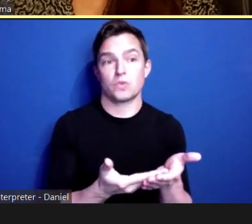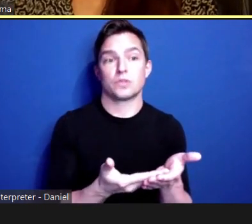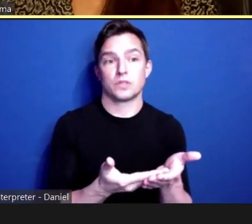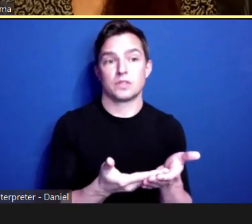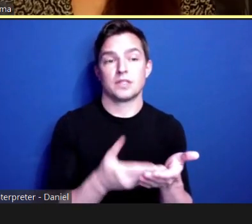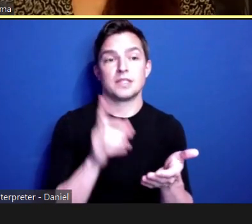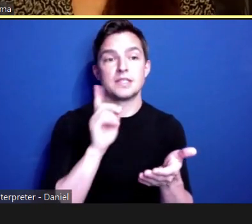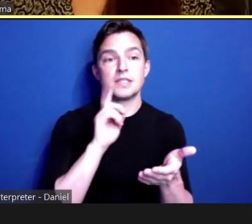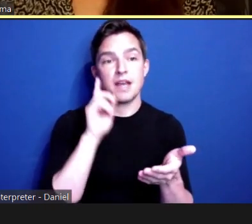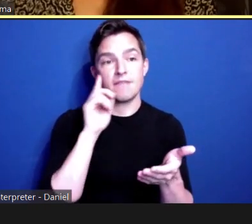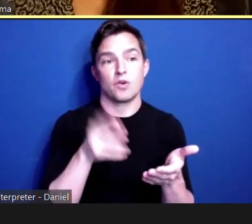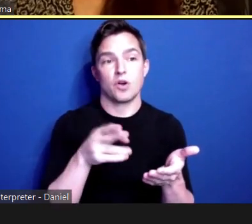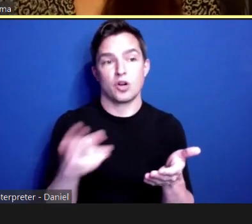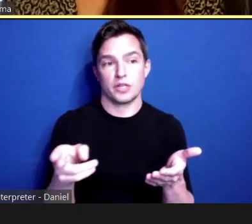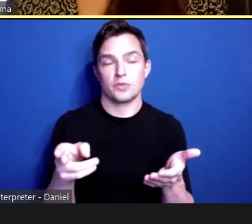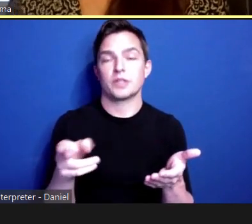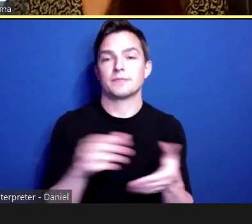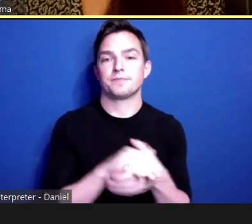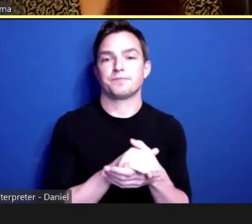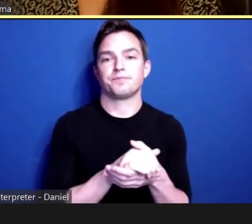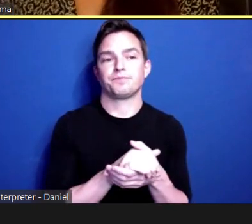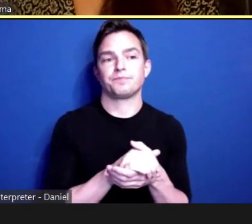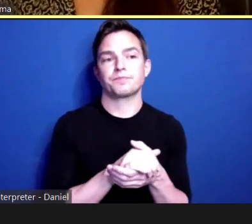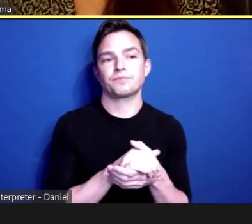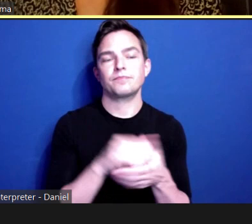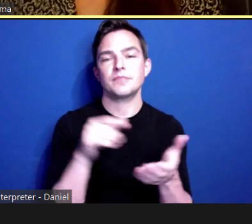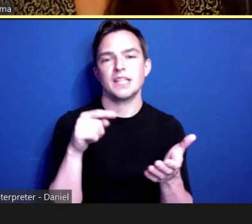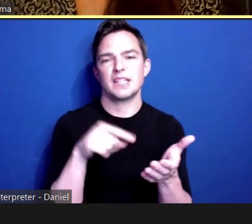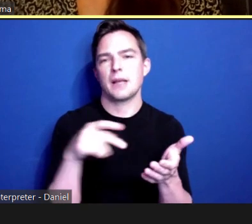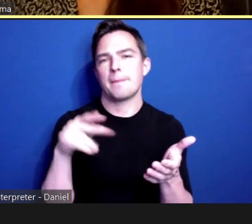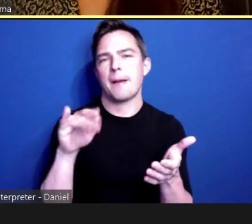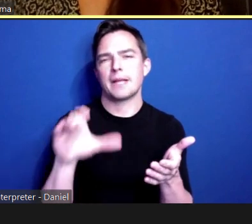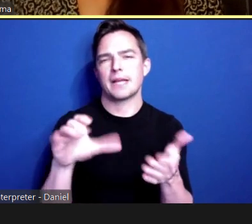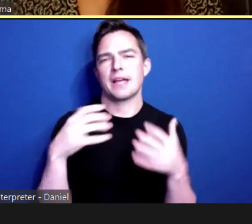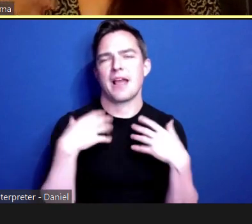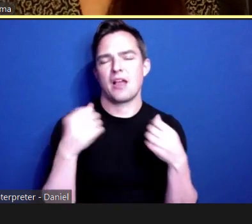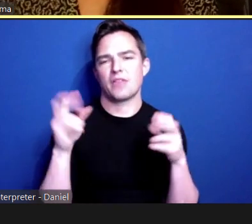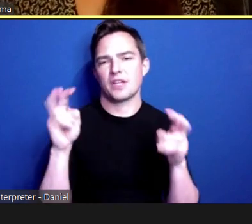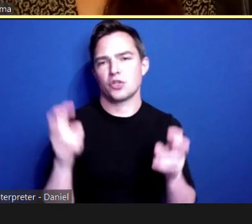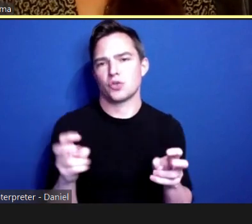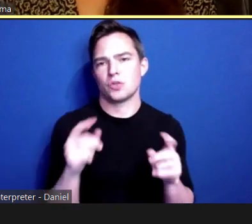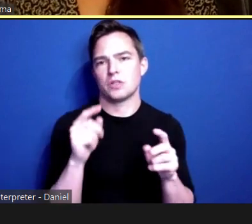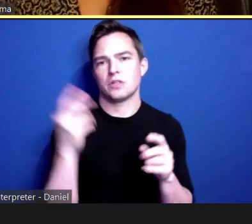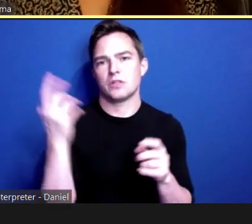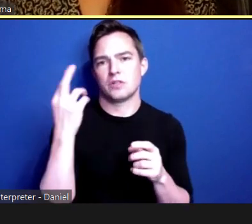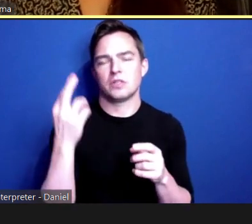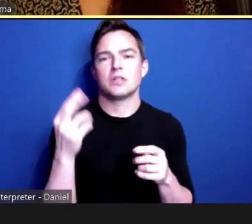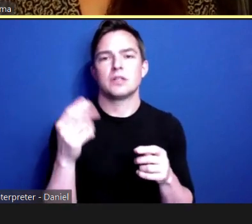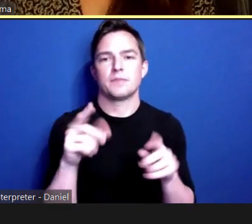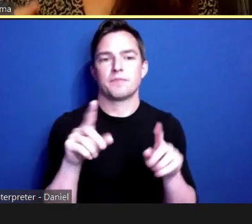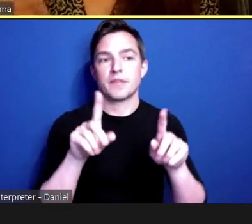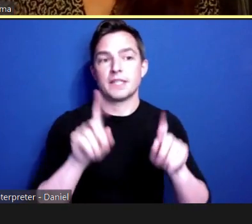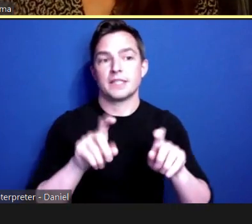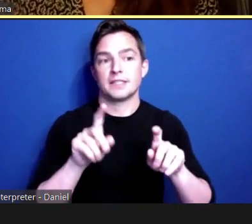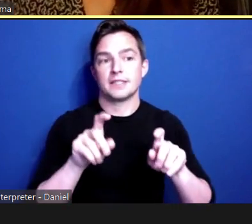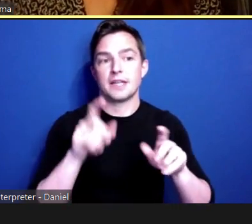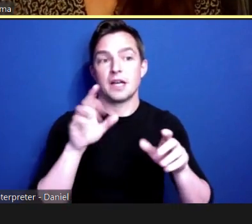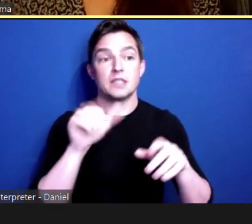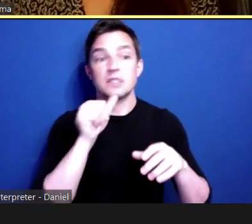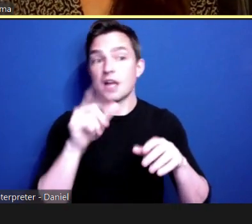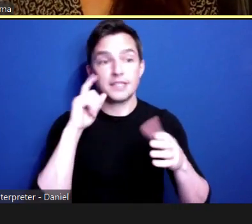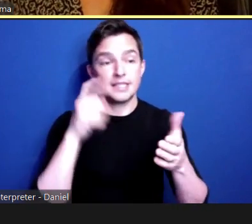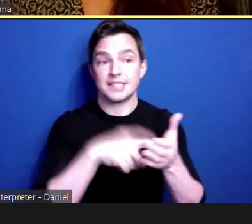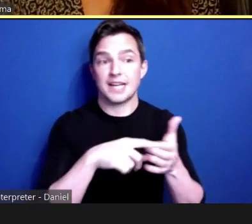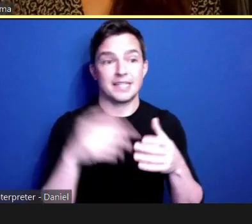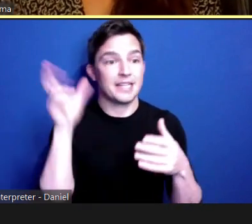deaf or hard of hearing. And this is a public health issue because undetected hearing loss can have adverse